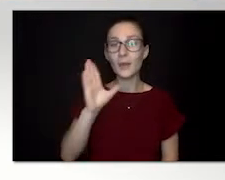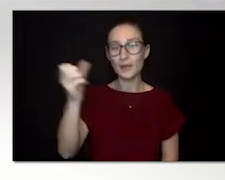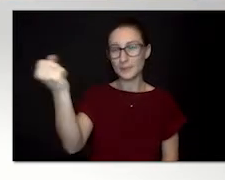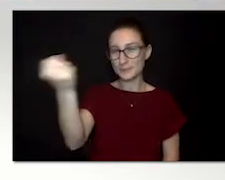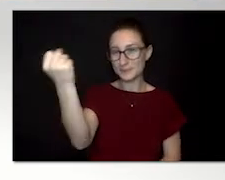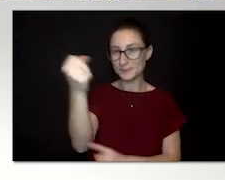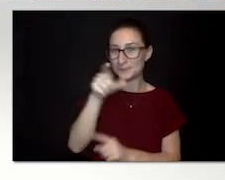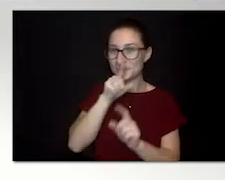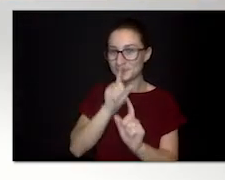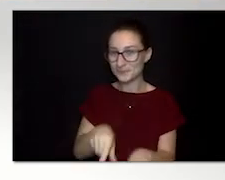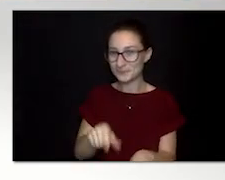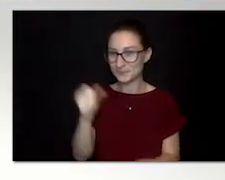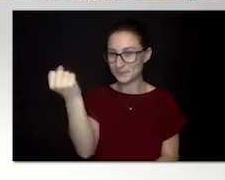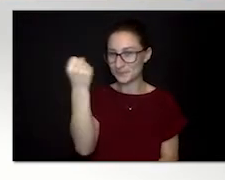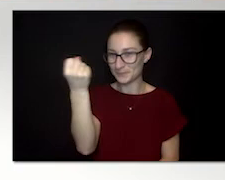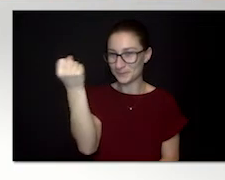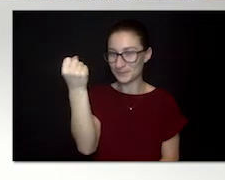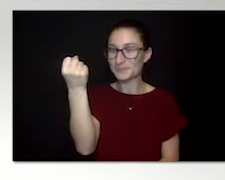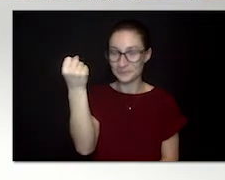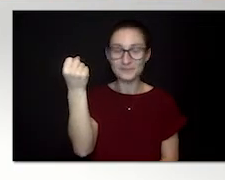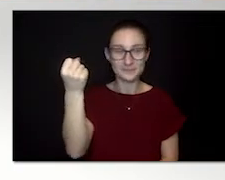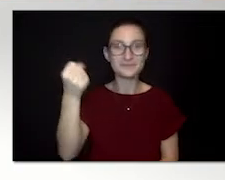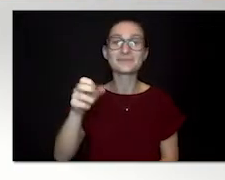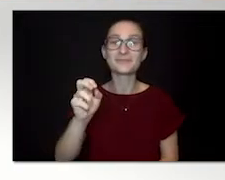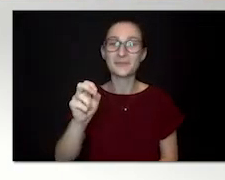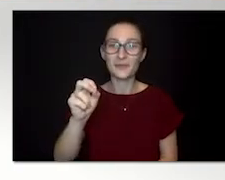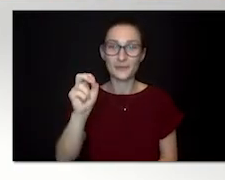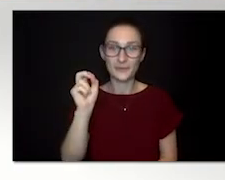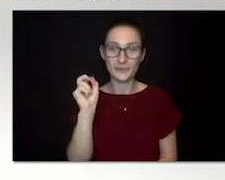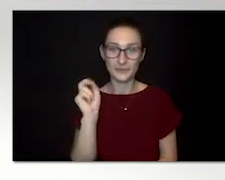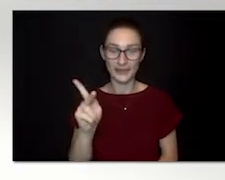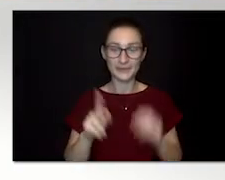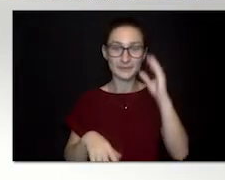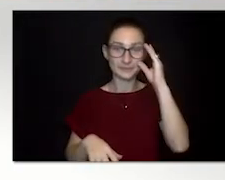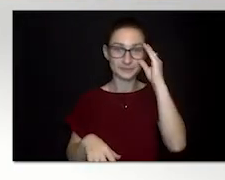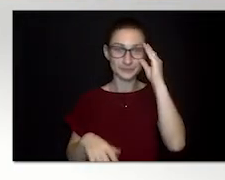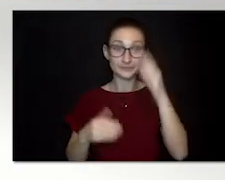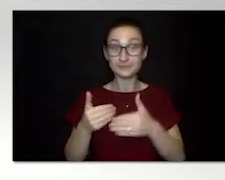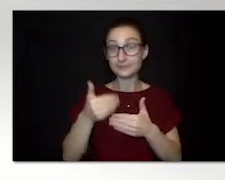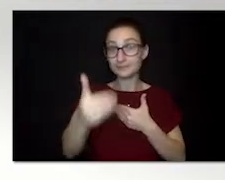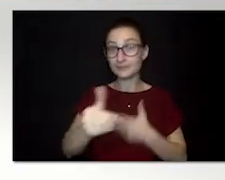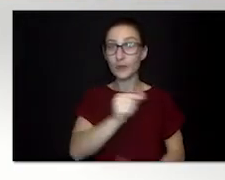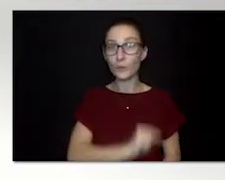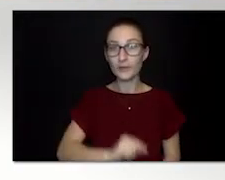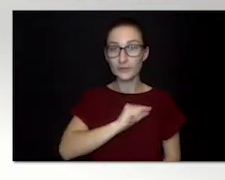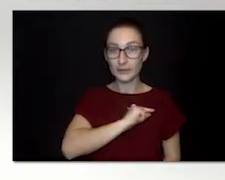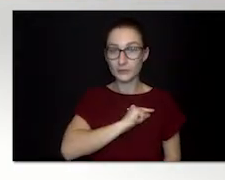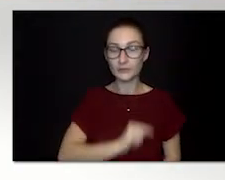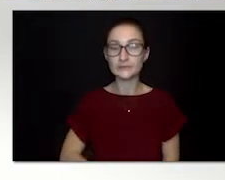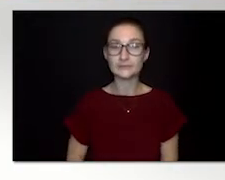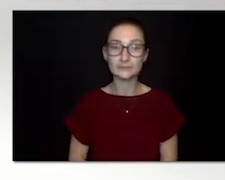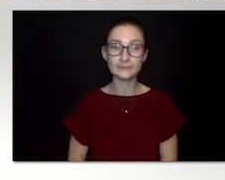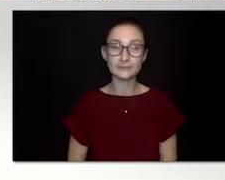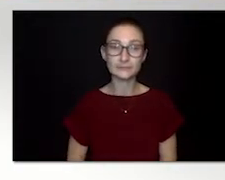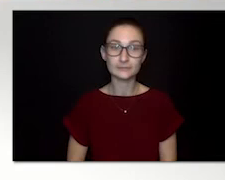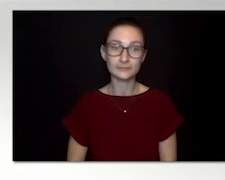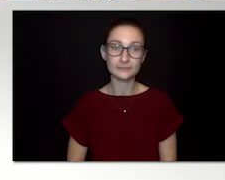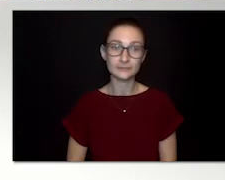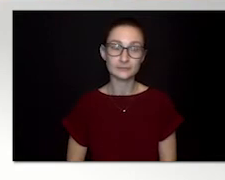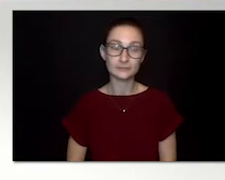question. I'm going to hold off on answering it, though, right now. Okay, so let me go on to the guardian